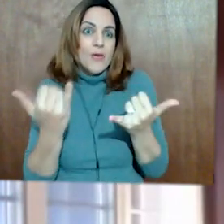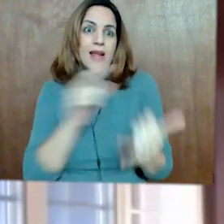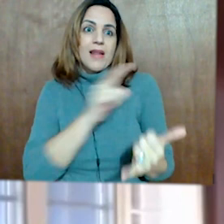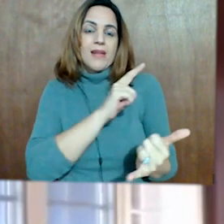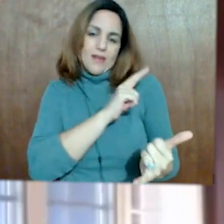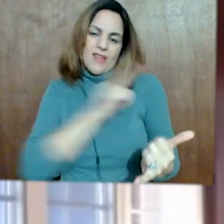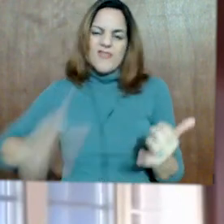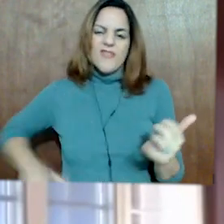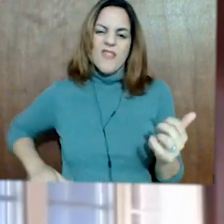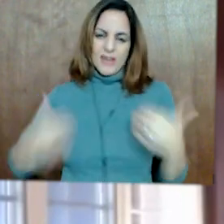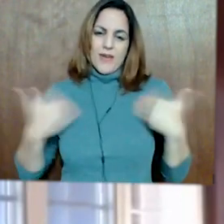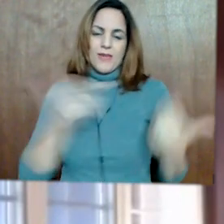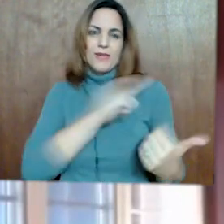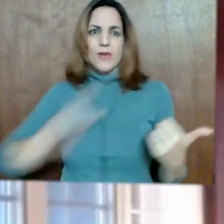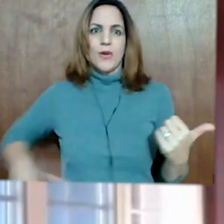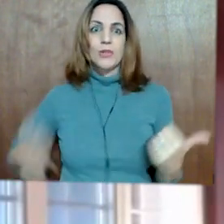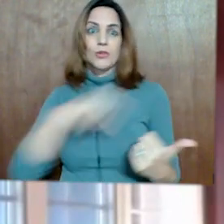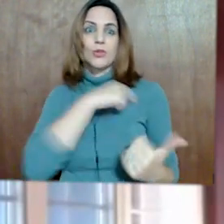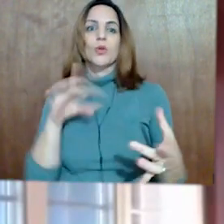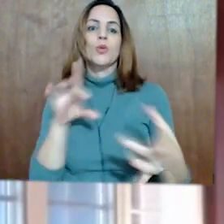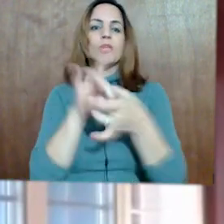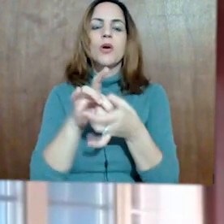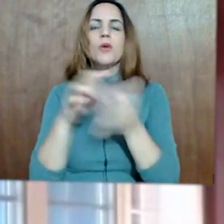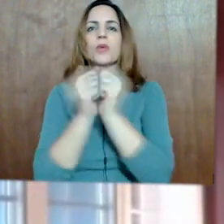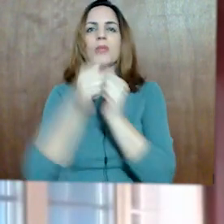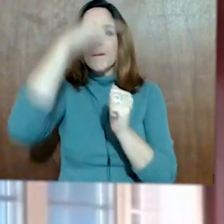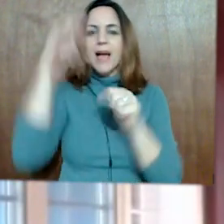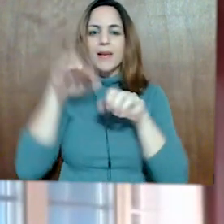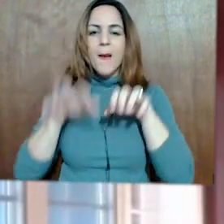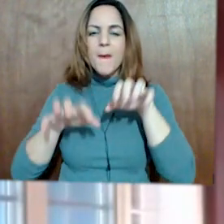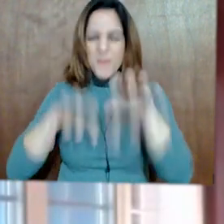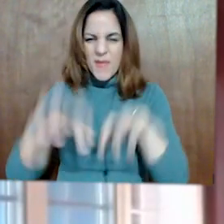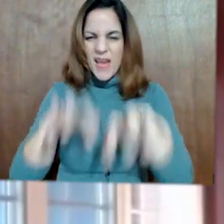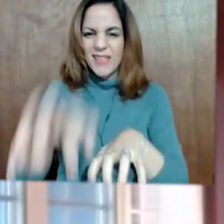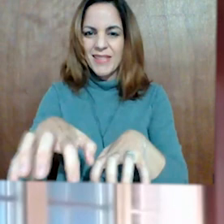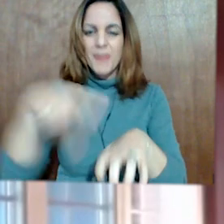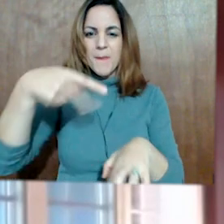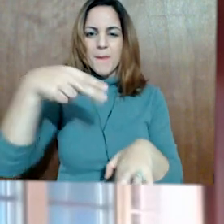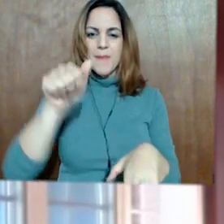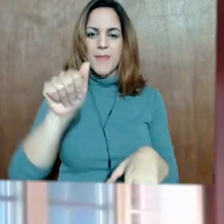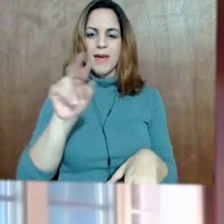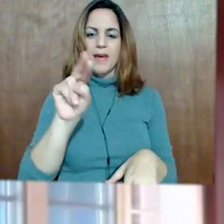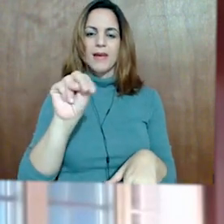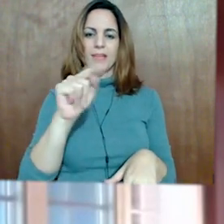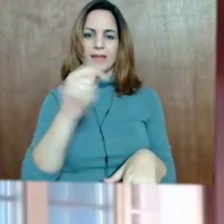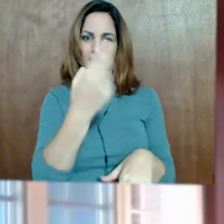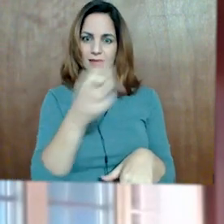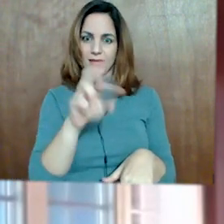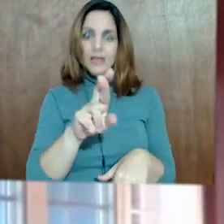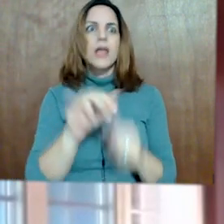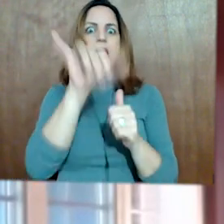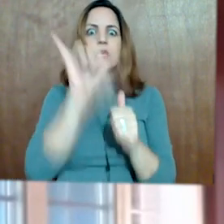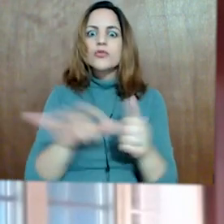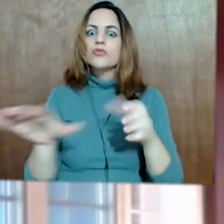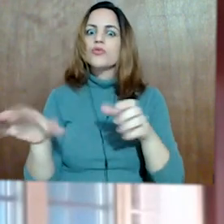Black Panther Party, which I still believe was the most important revolutionary organization in U.S. history, in that, with